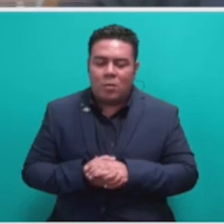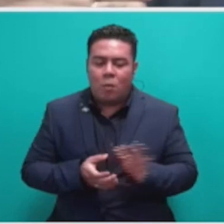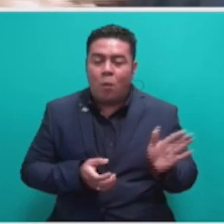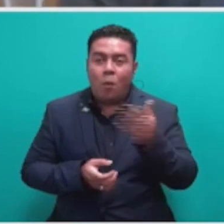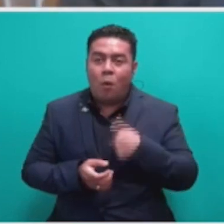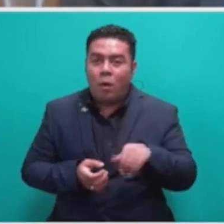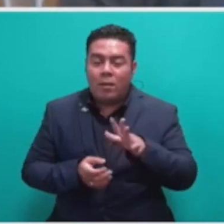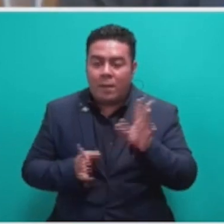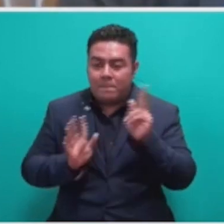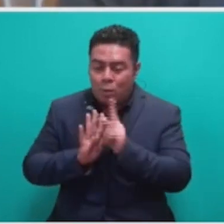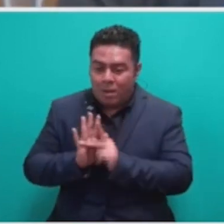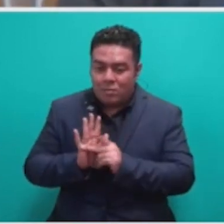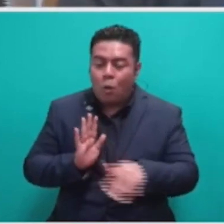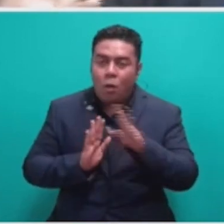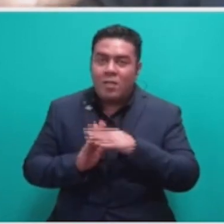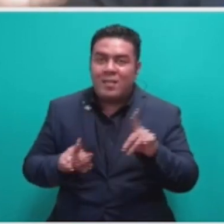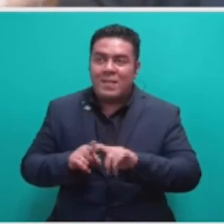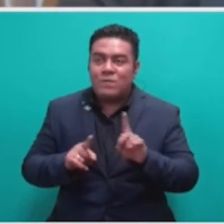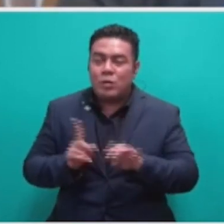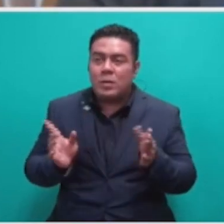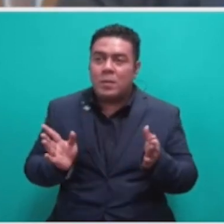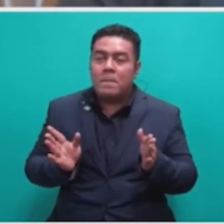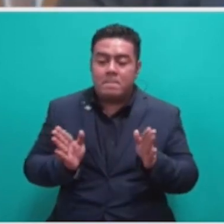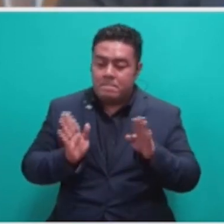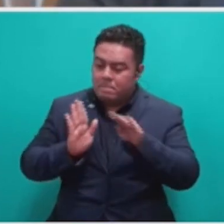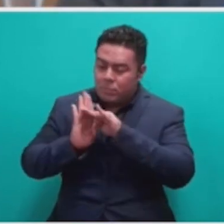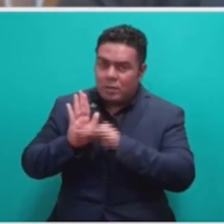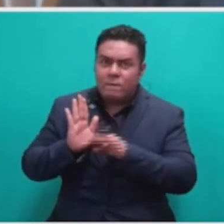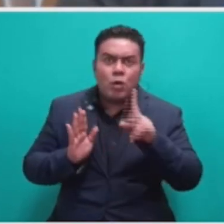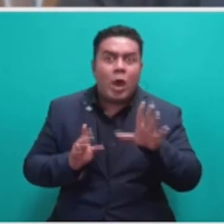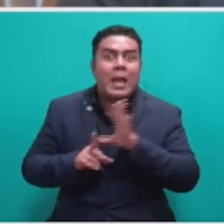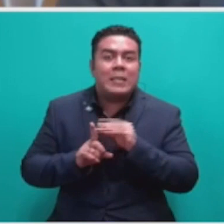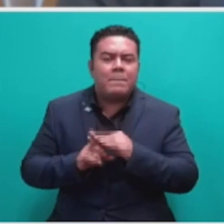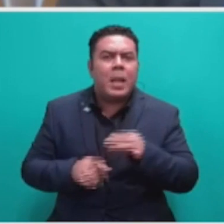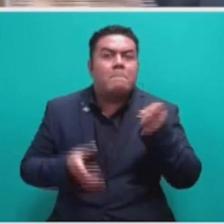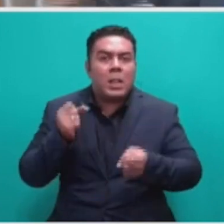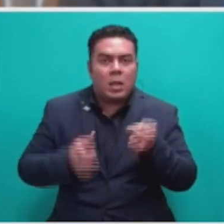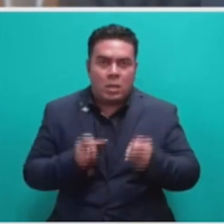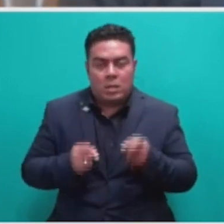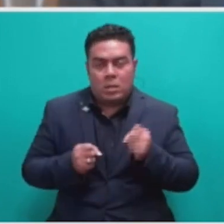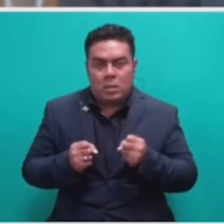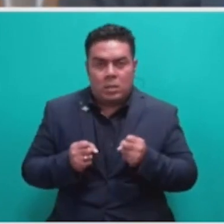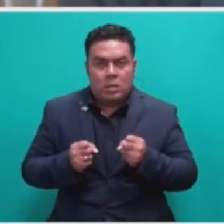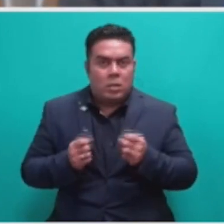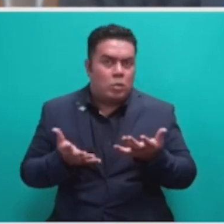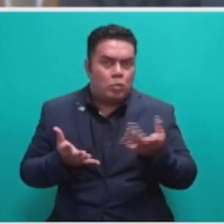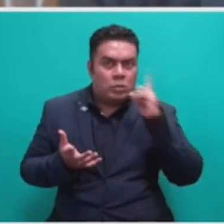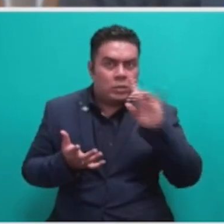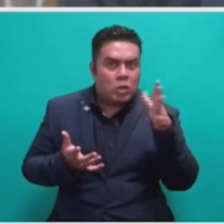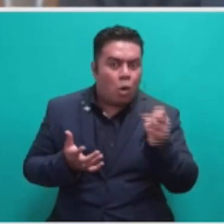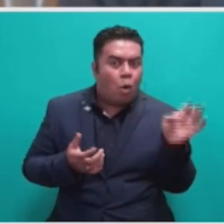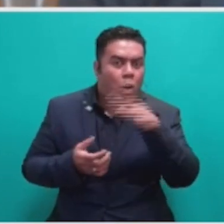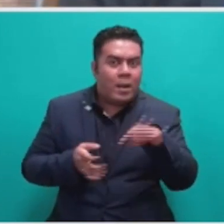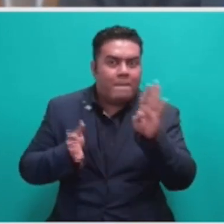all the different brands. So if you look at, for example, milk, all the brands of